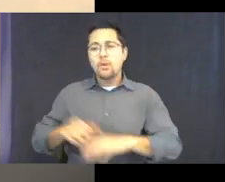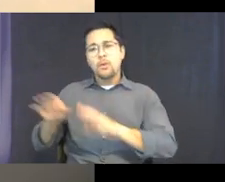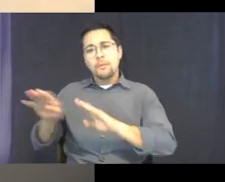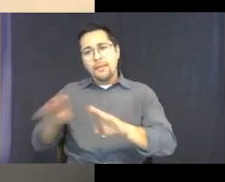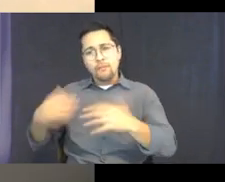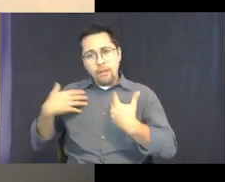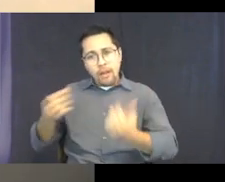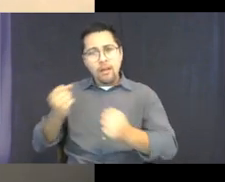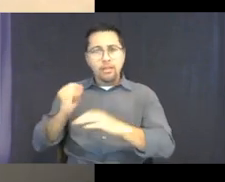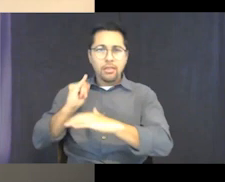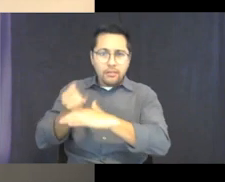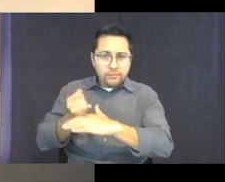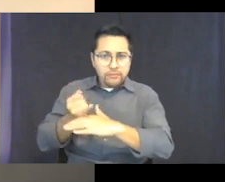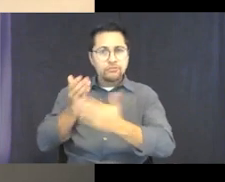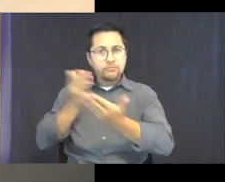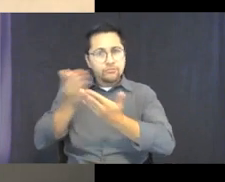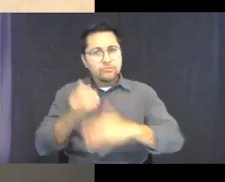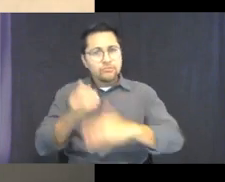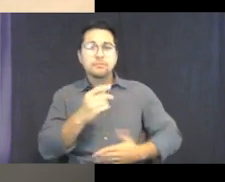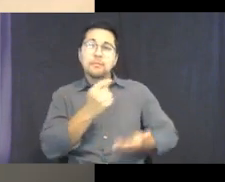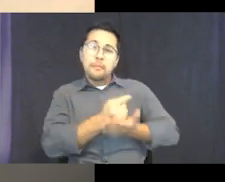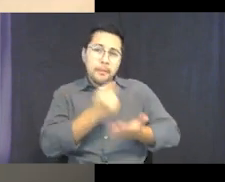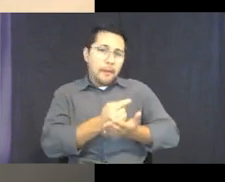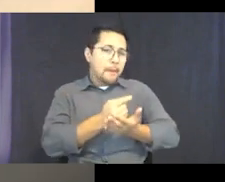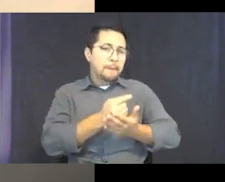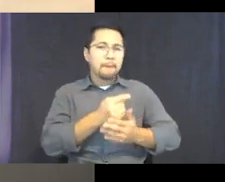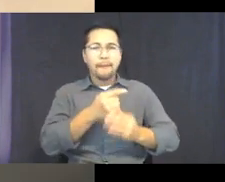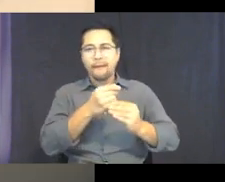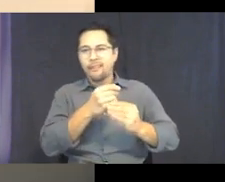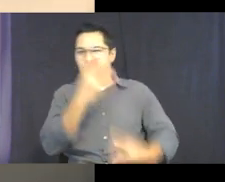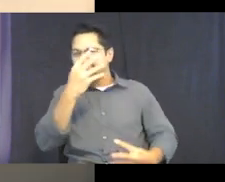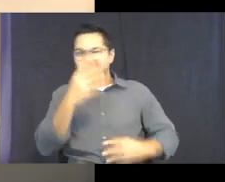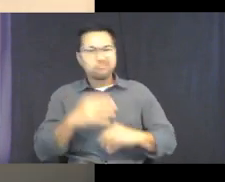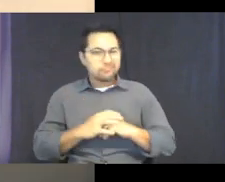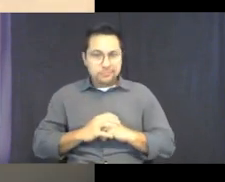intervention services, therapy services, and many others.